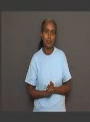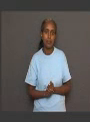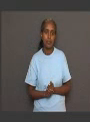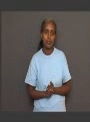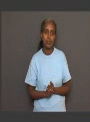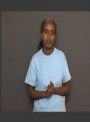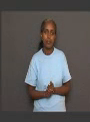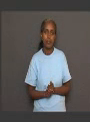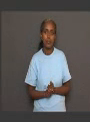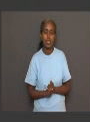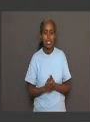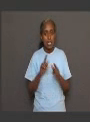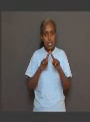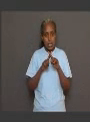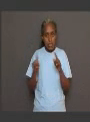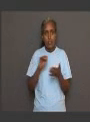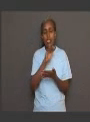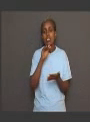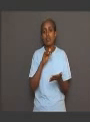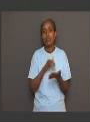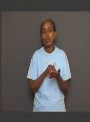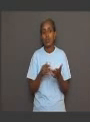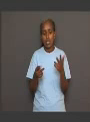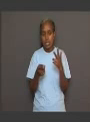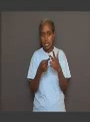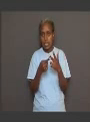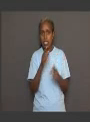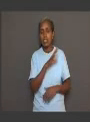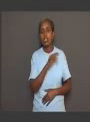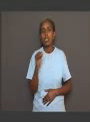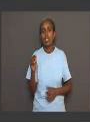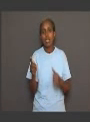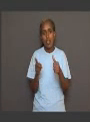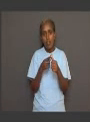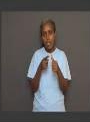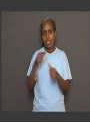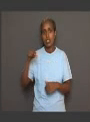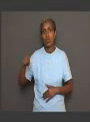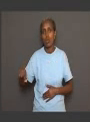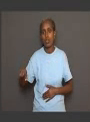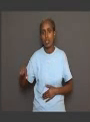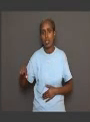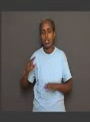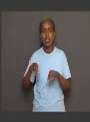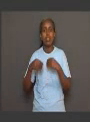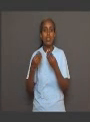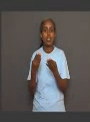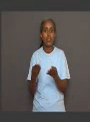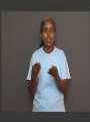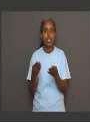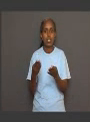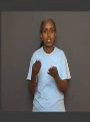7. The difference between the third and first quartile give us